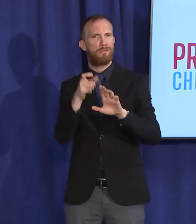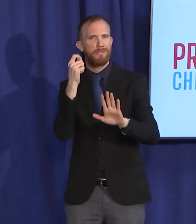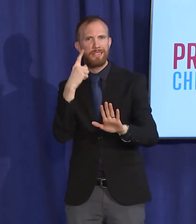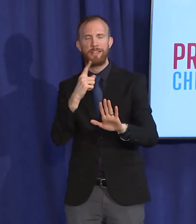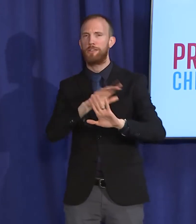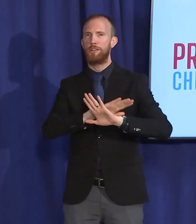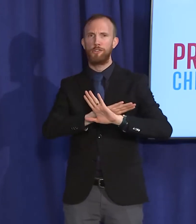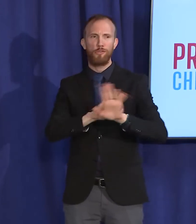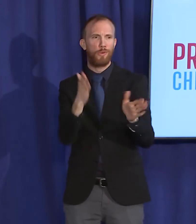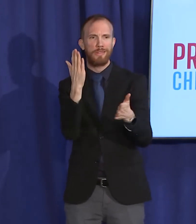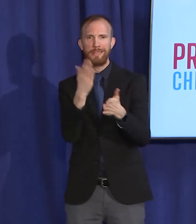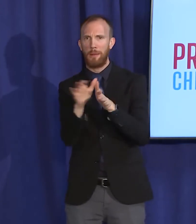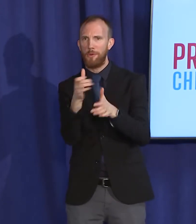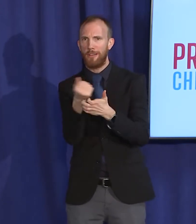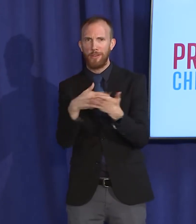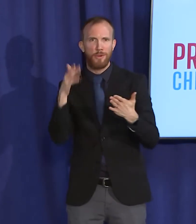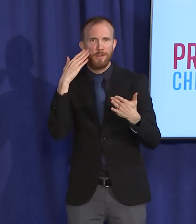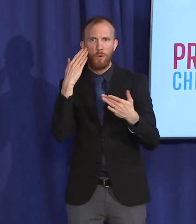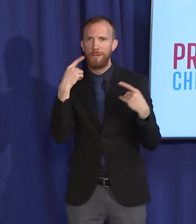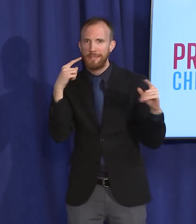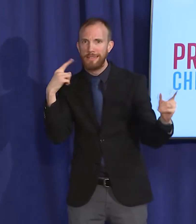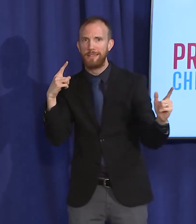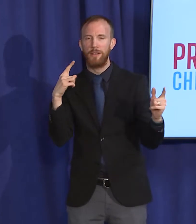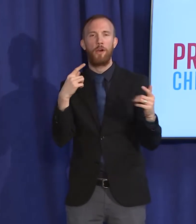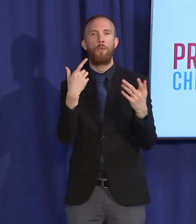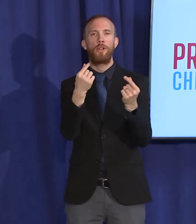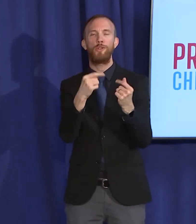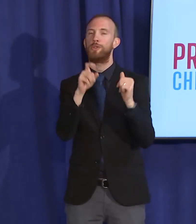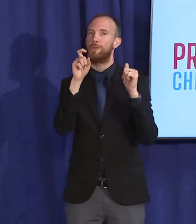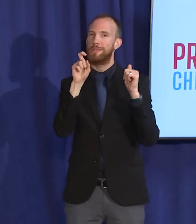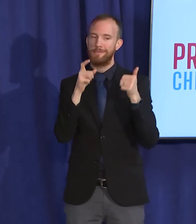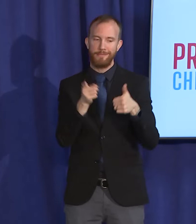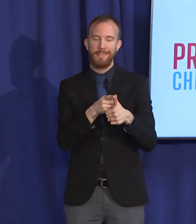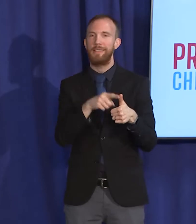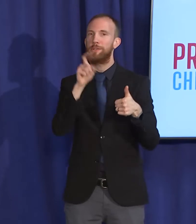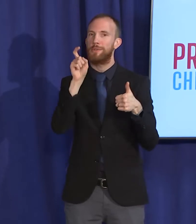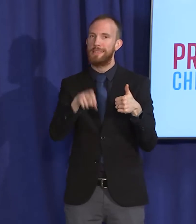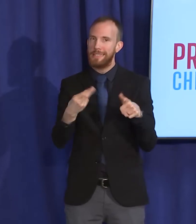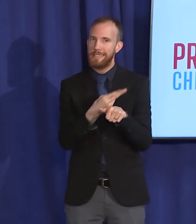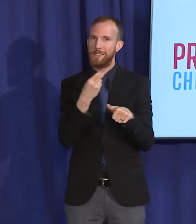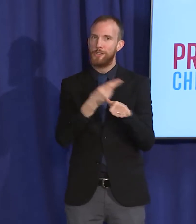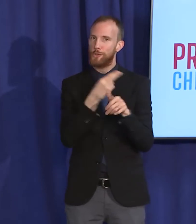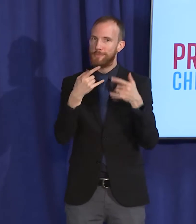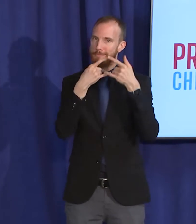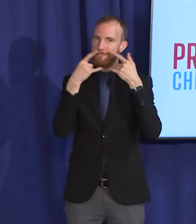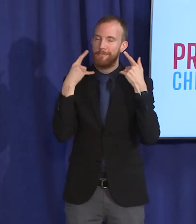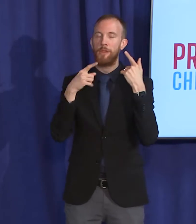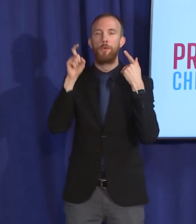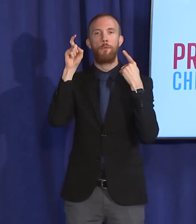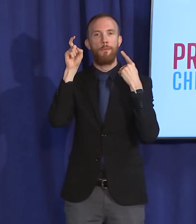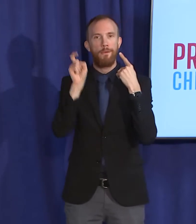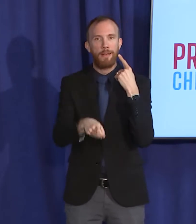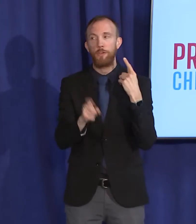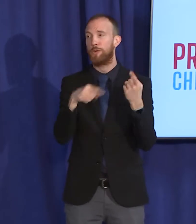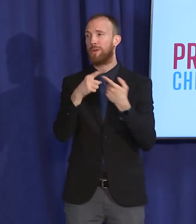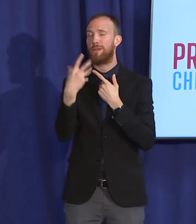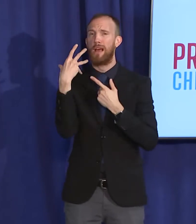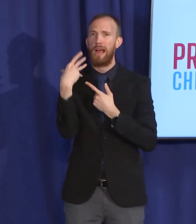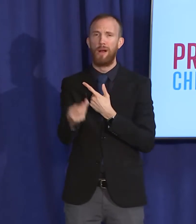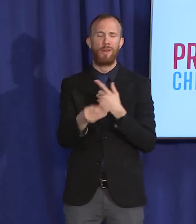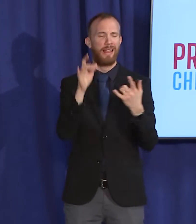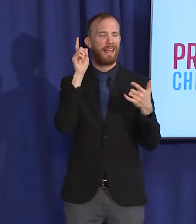pandemic. Let me remind folks, you got to wear a face covering when you go out. It's critically important, the